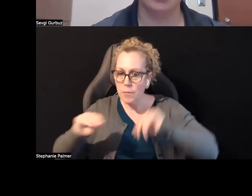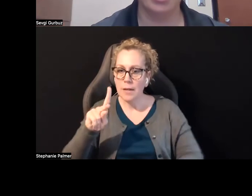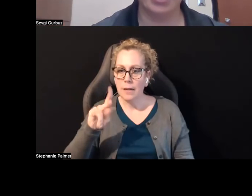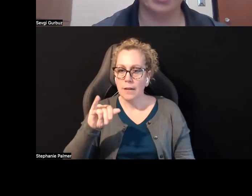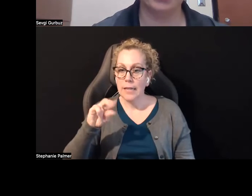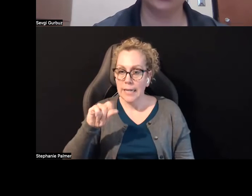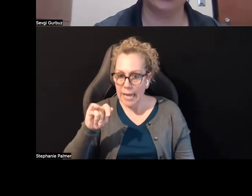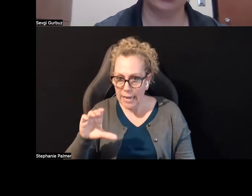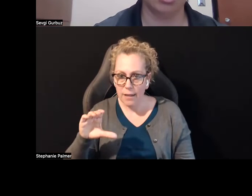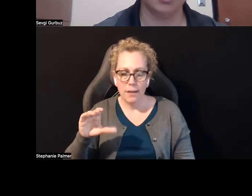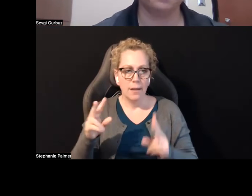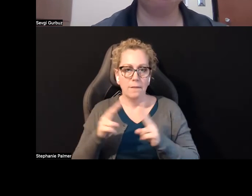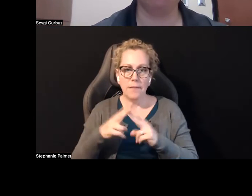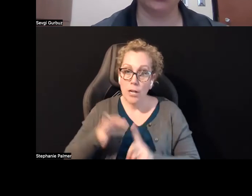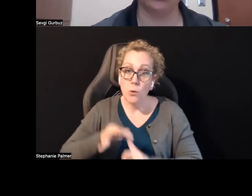unique, and